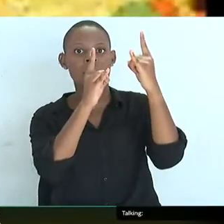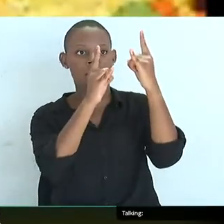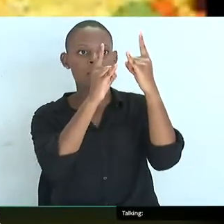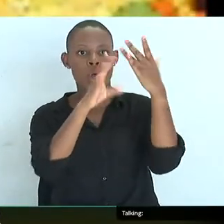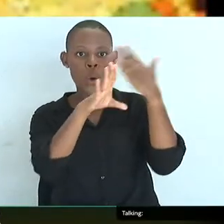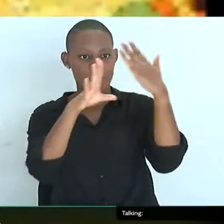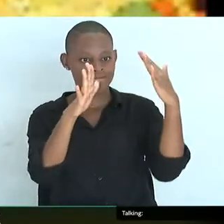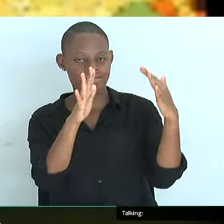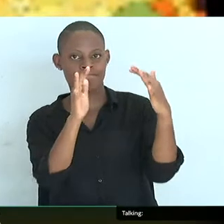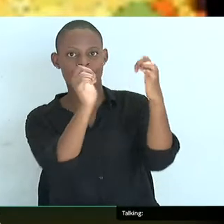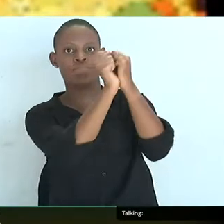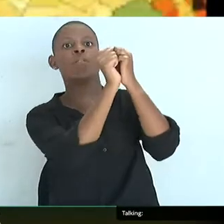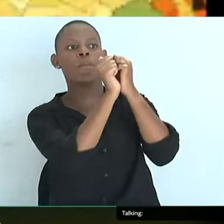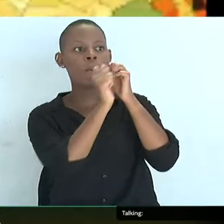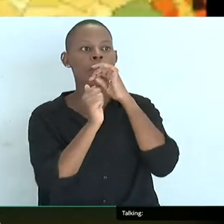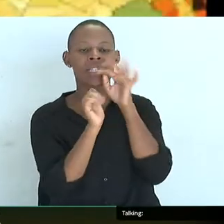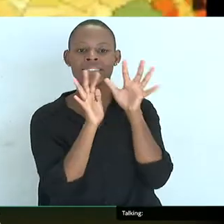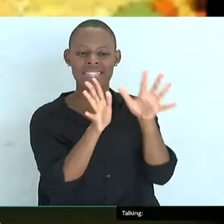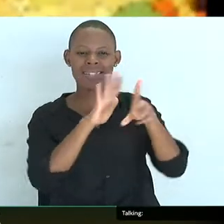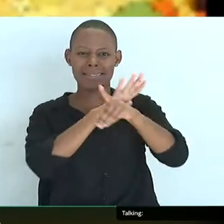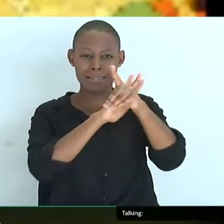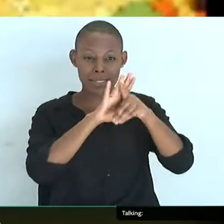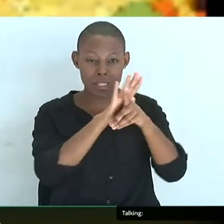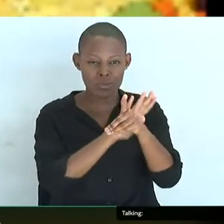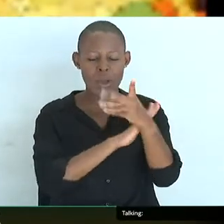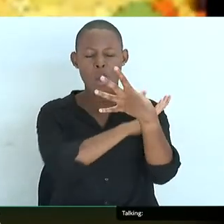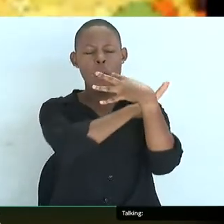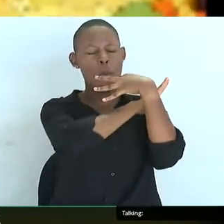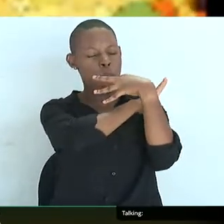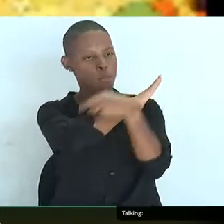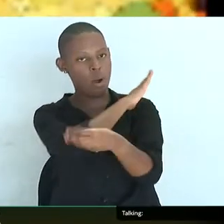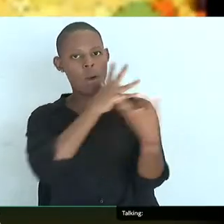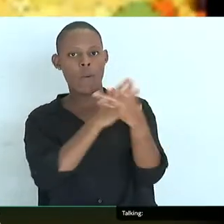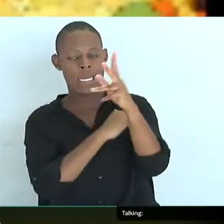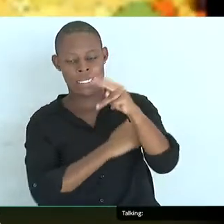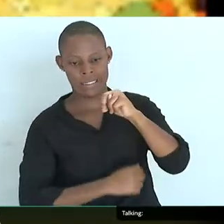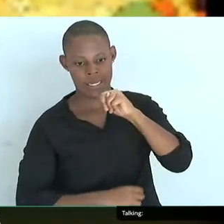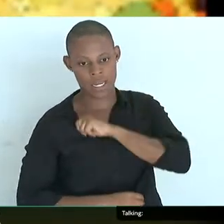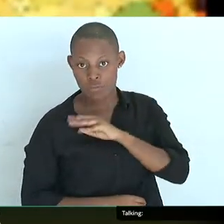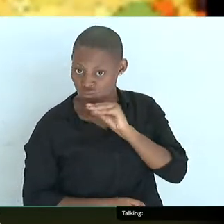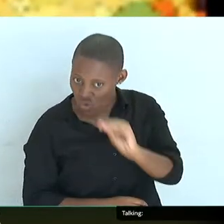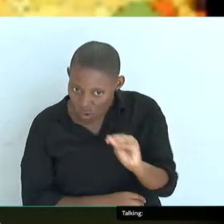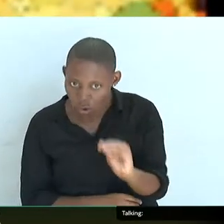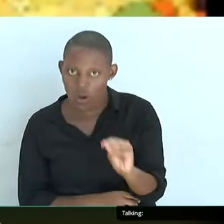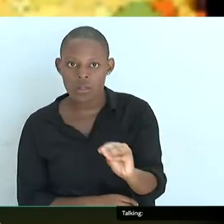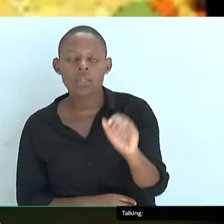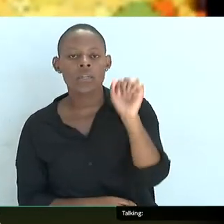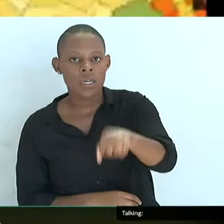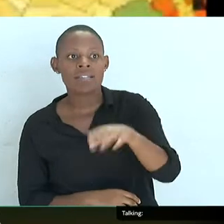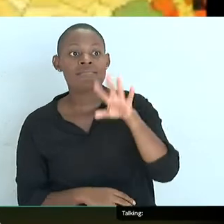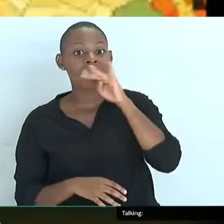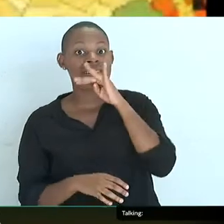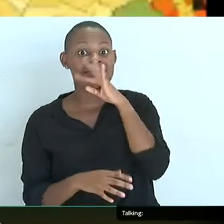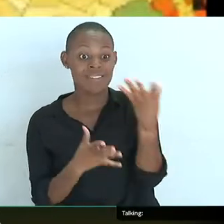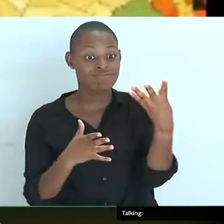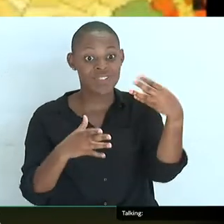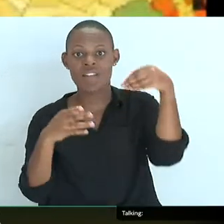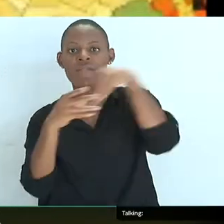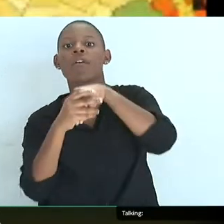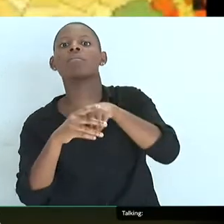top 10 poorest districts are either on or related to the Eastern Seaboard.